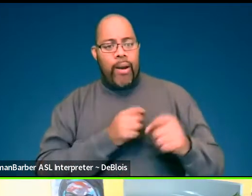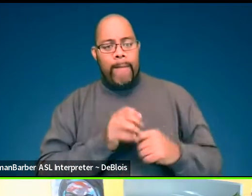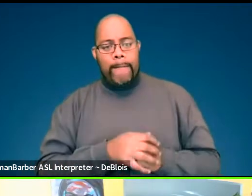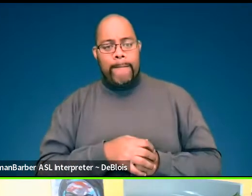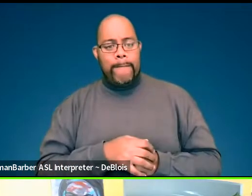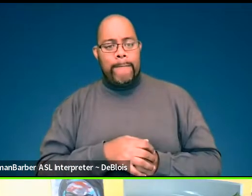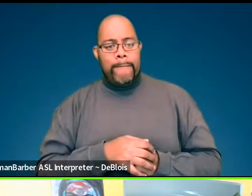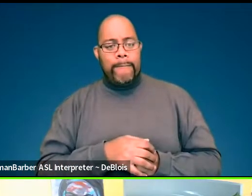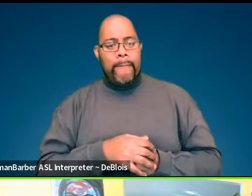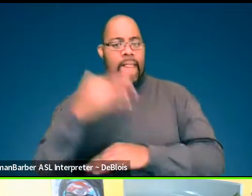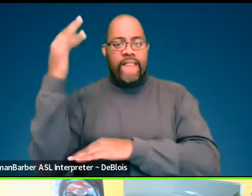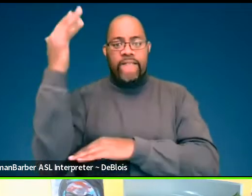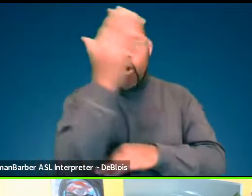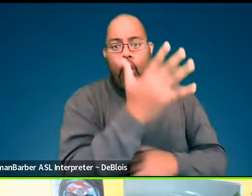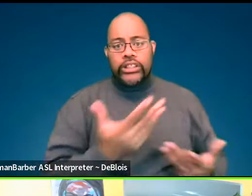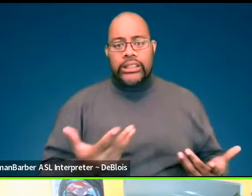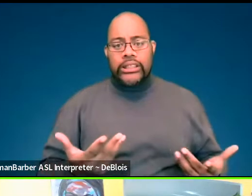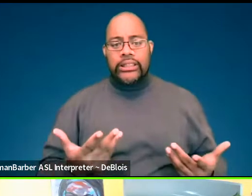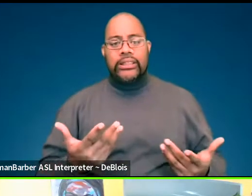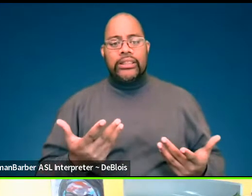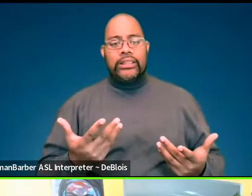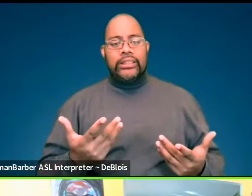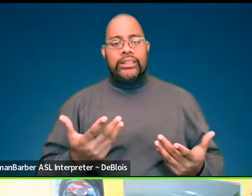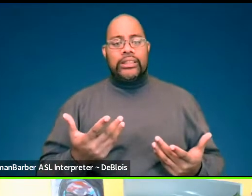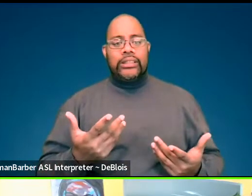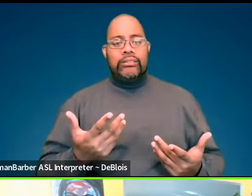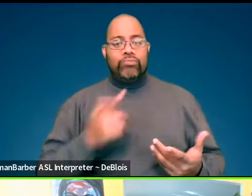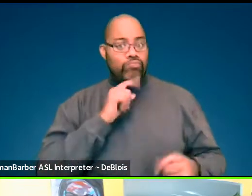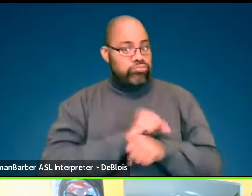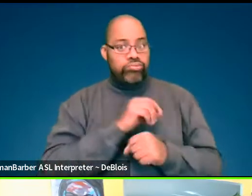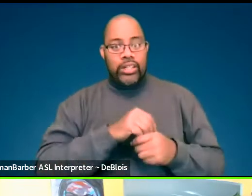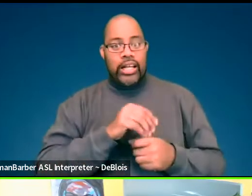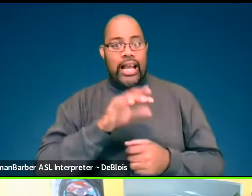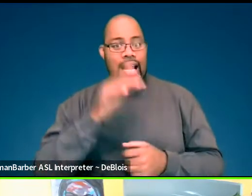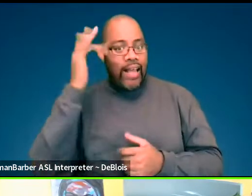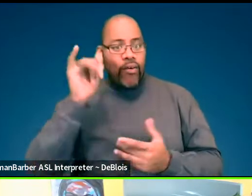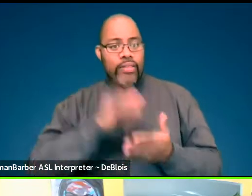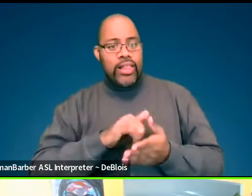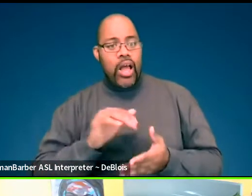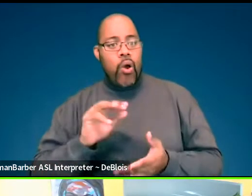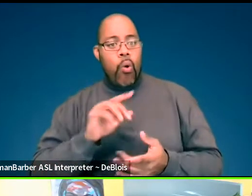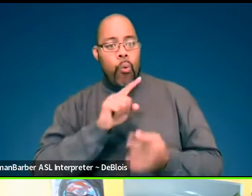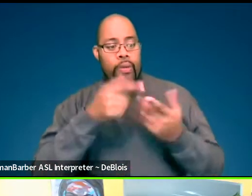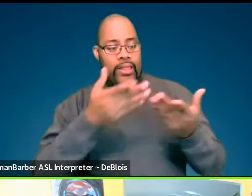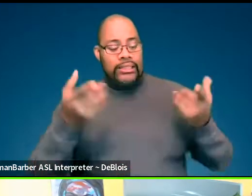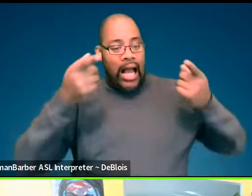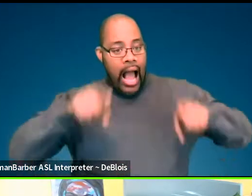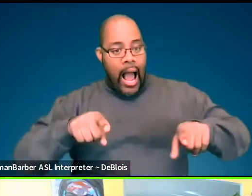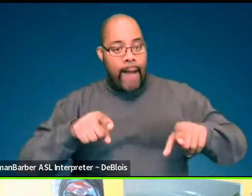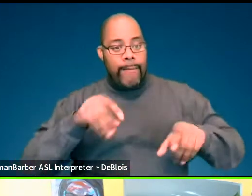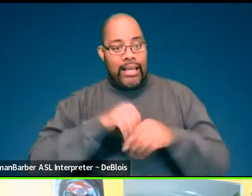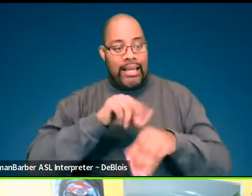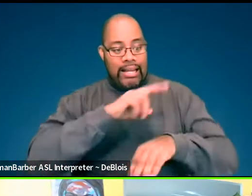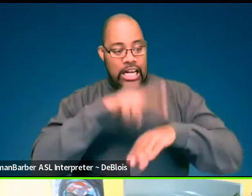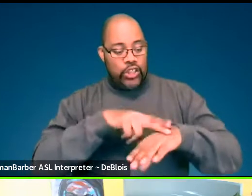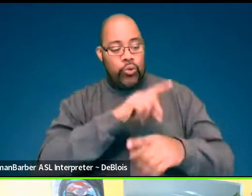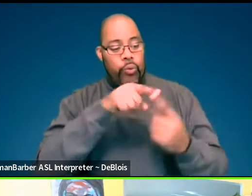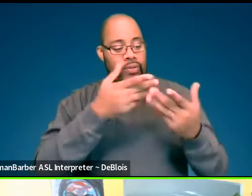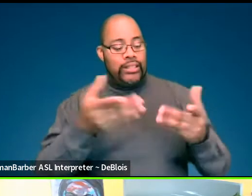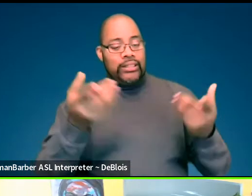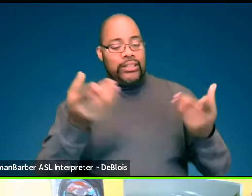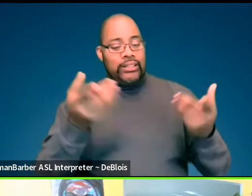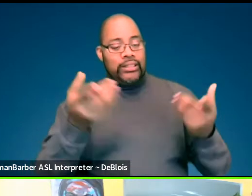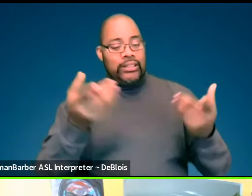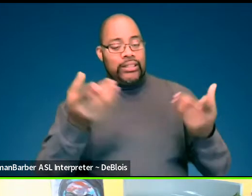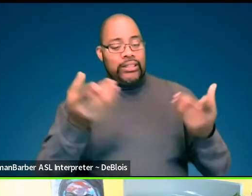from the forest burning in California. That like when things happen in nature, when things happen in